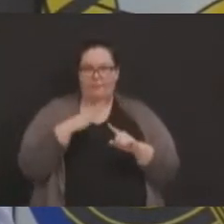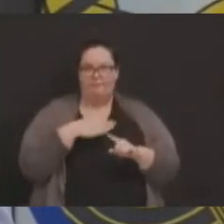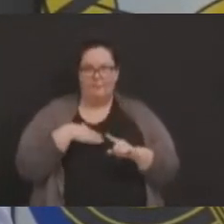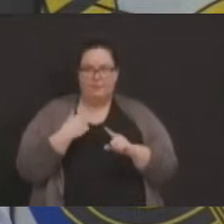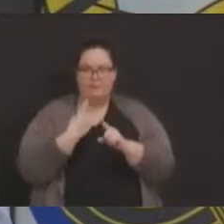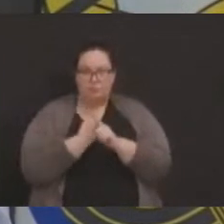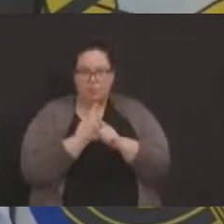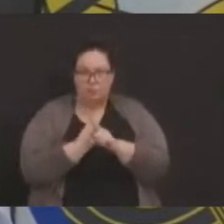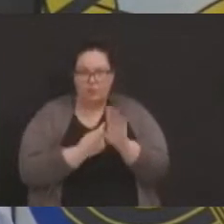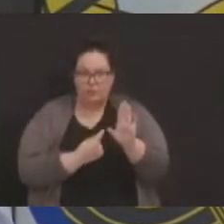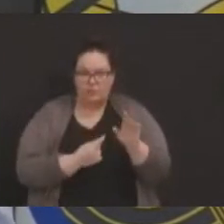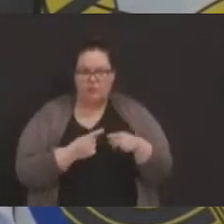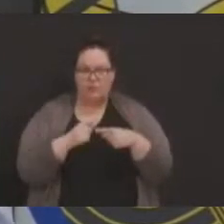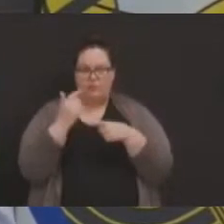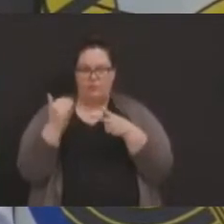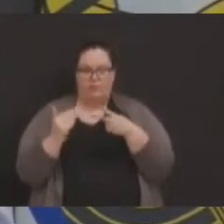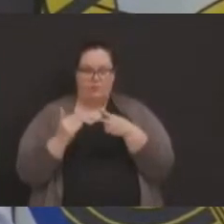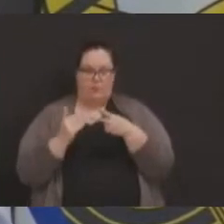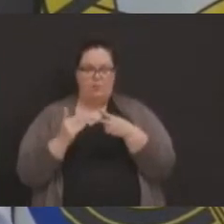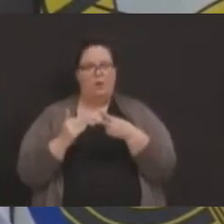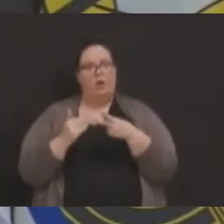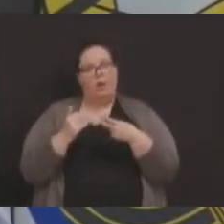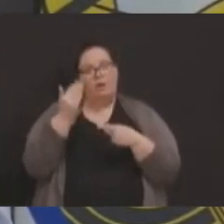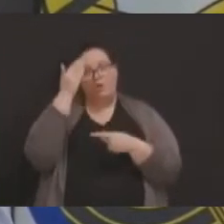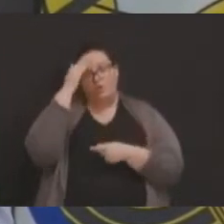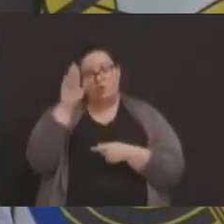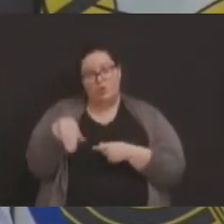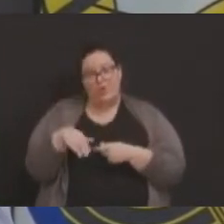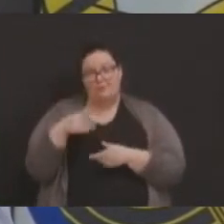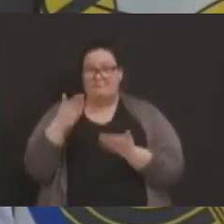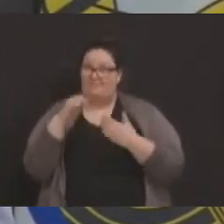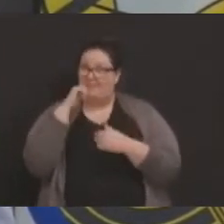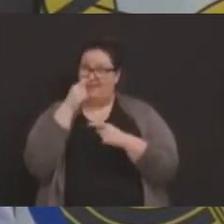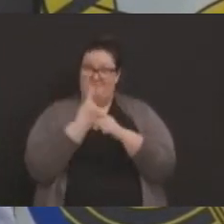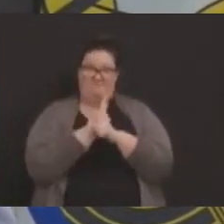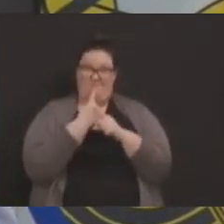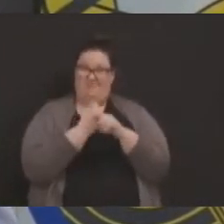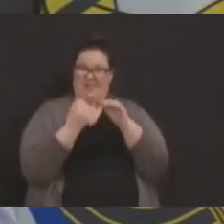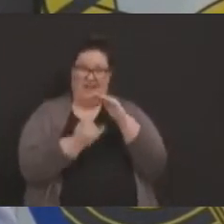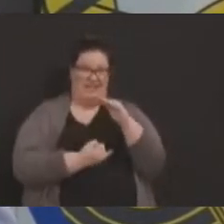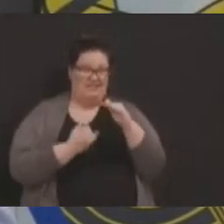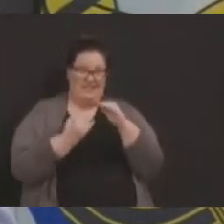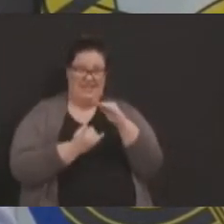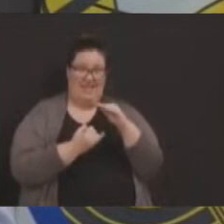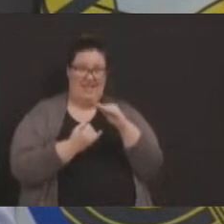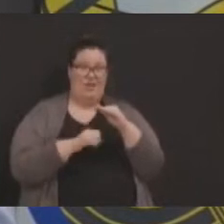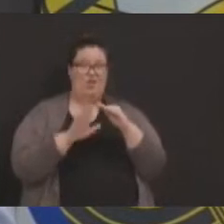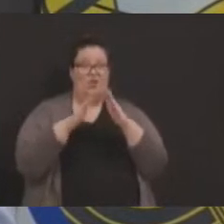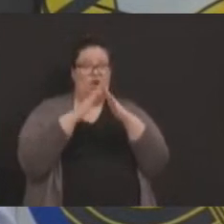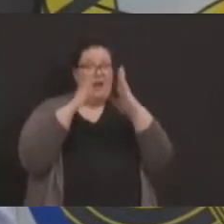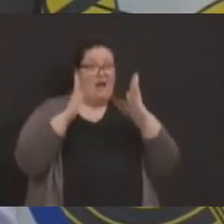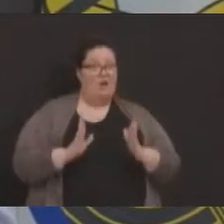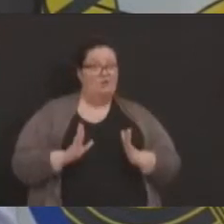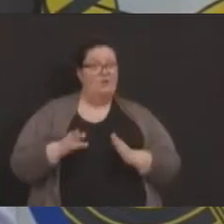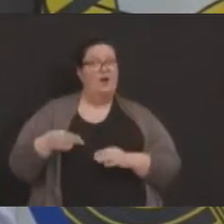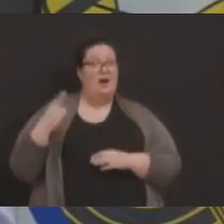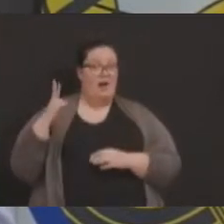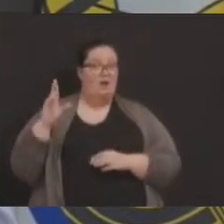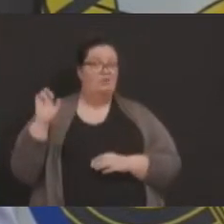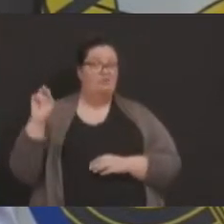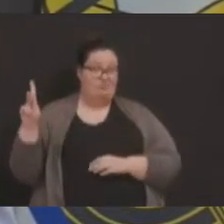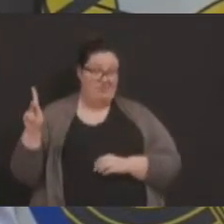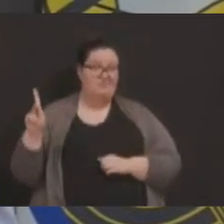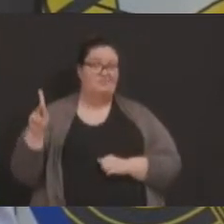at risk. They are at risk of transmitting asymptomatically. And certainly anybody with symptoms who goes to different functions,